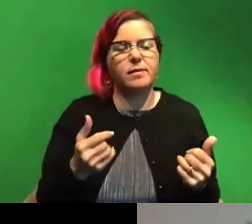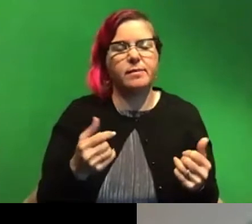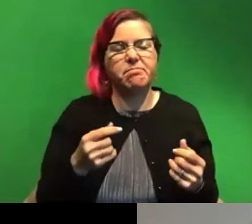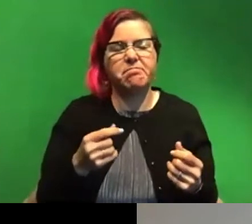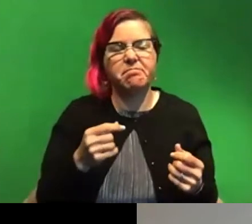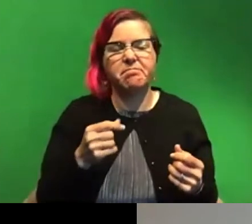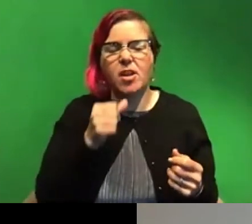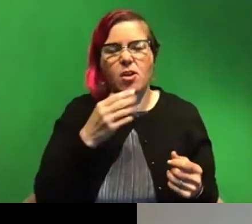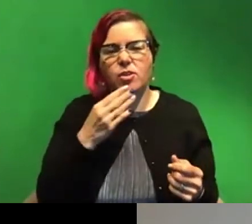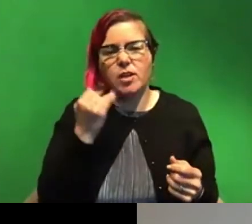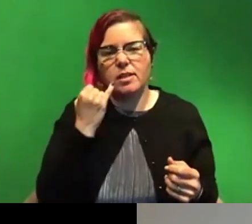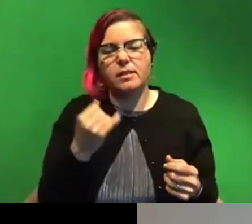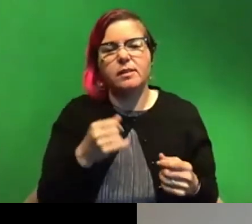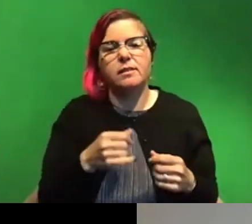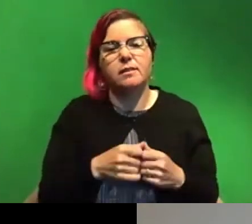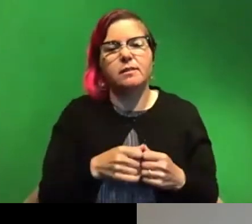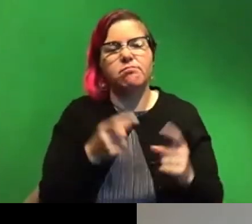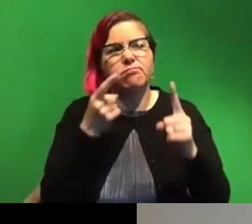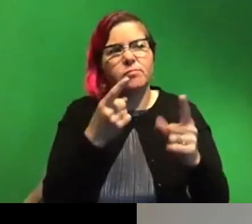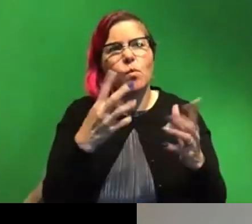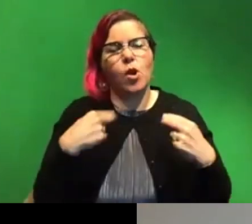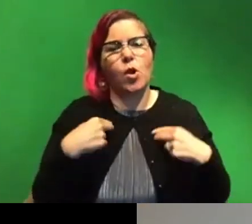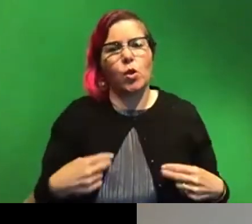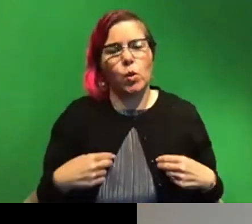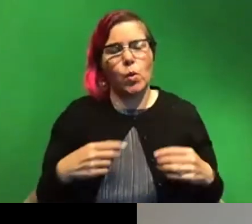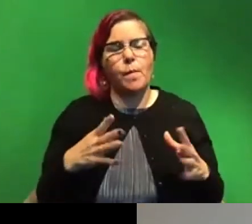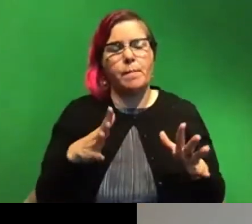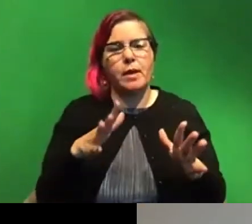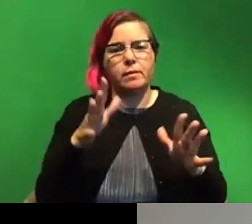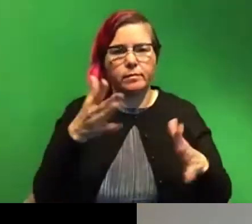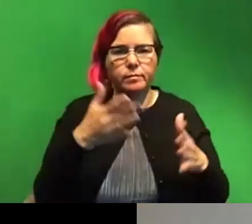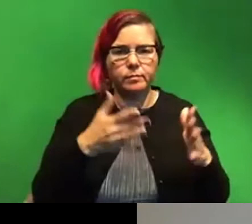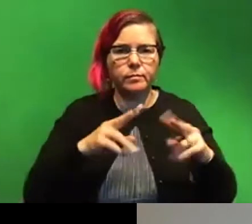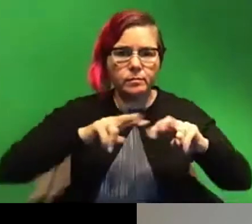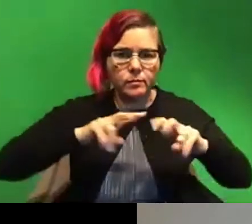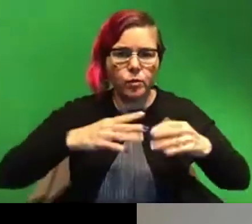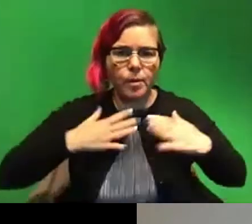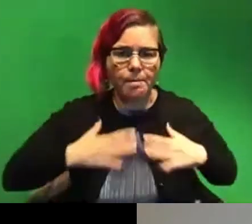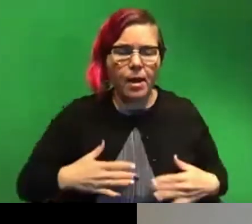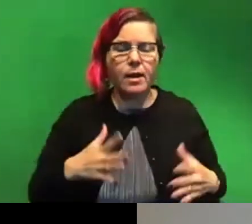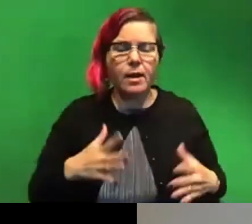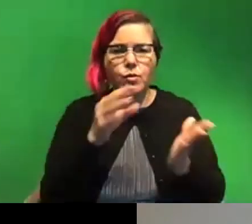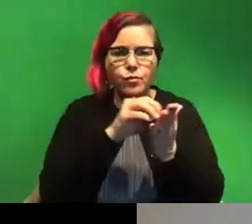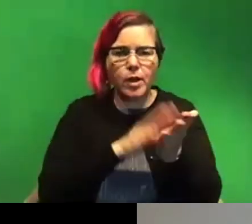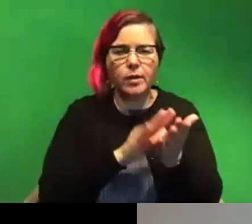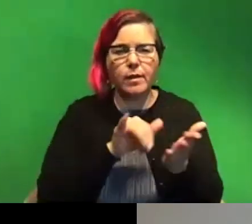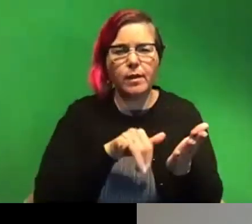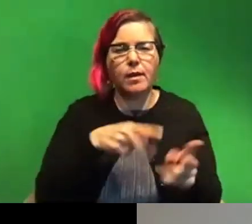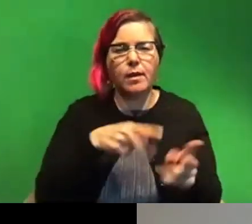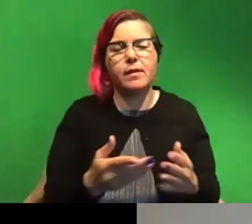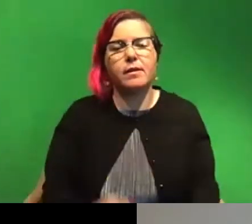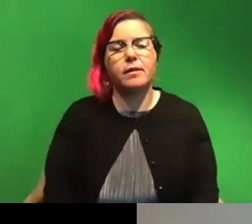Cool. I think you ultimately still want a human putting their hands on your body and, you know, looking at your body and your records and stuff like that. Because